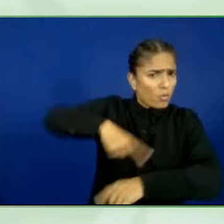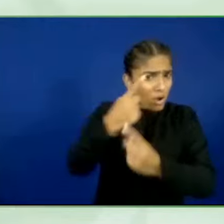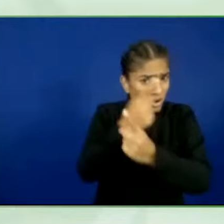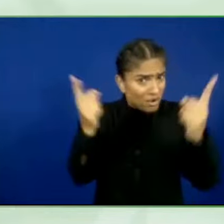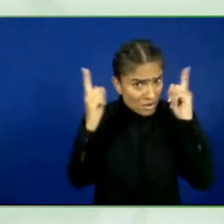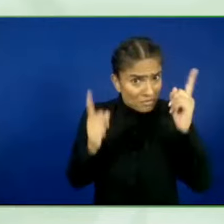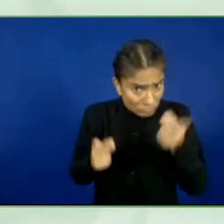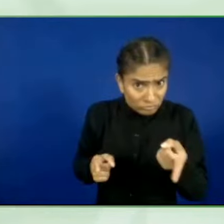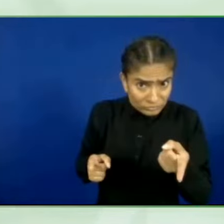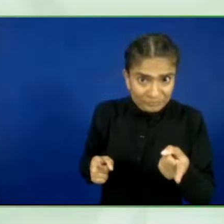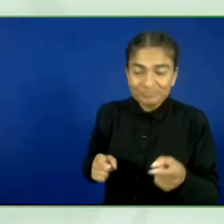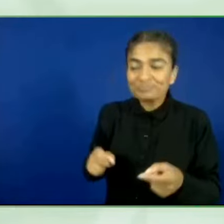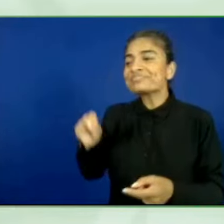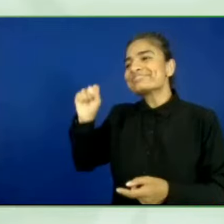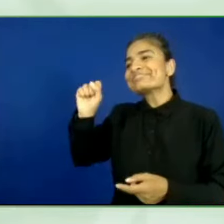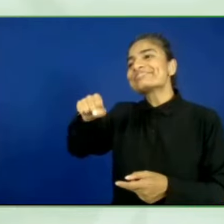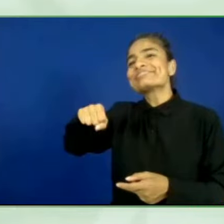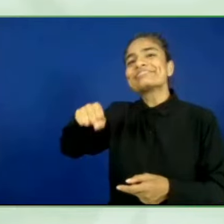animation and